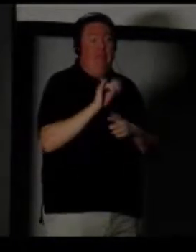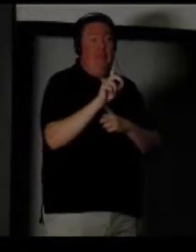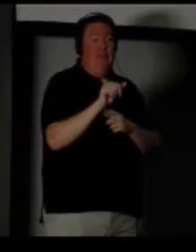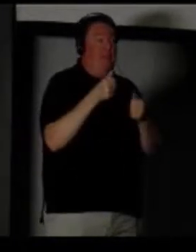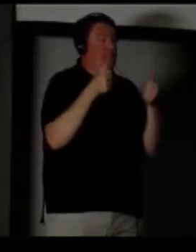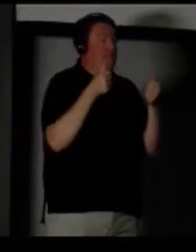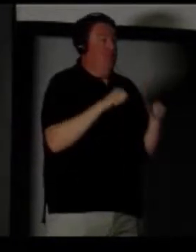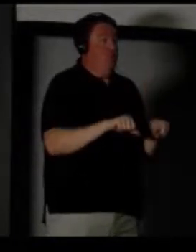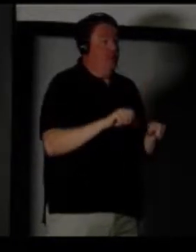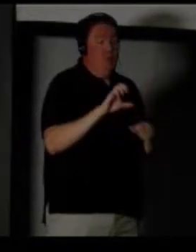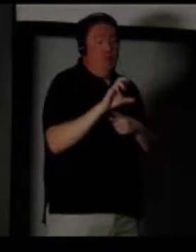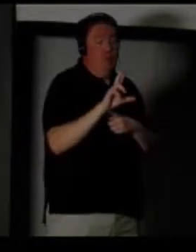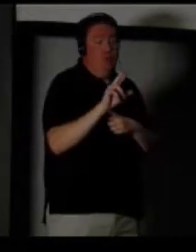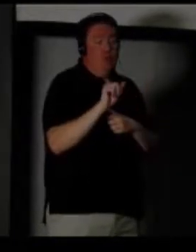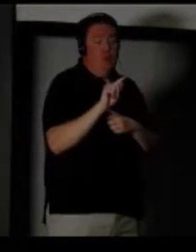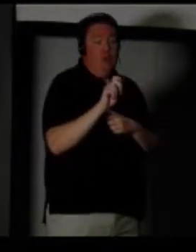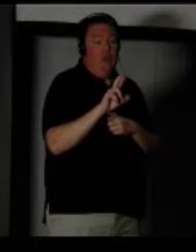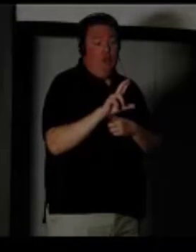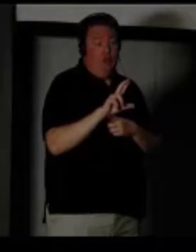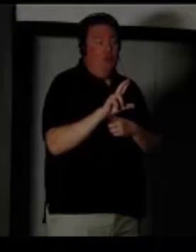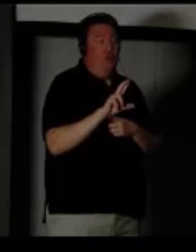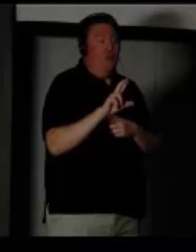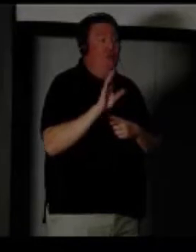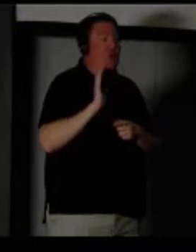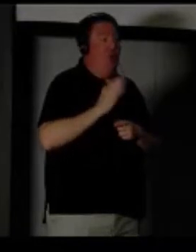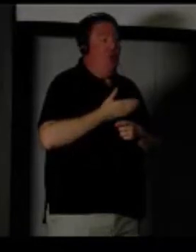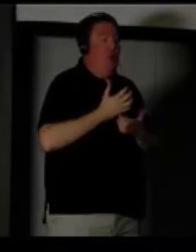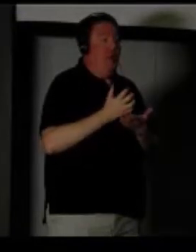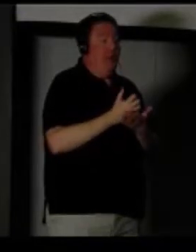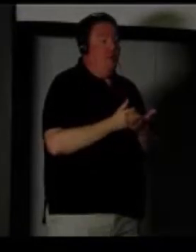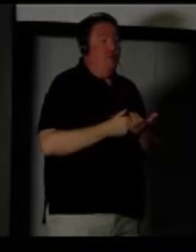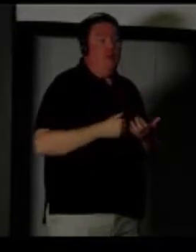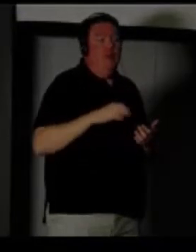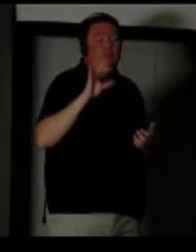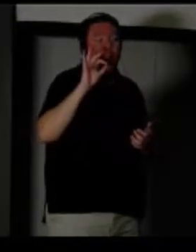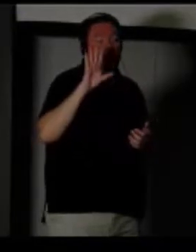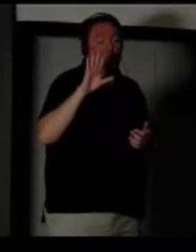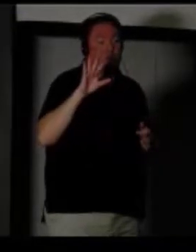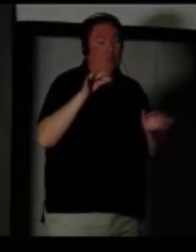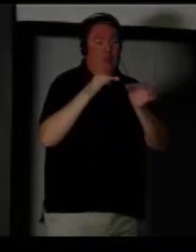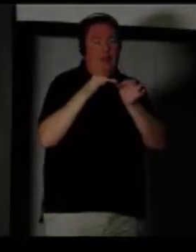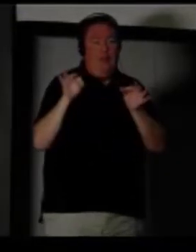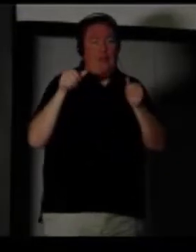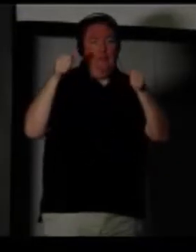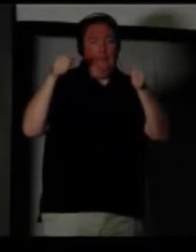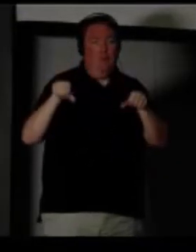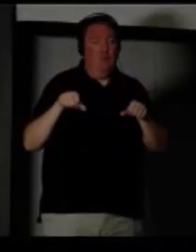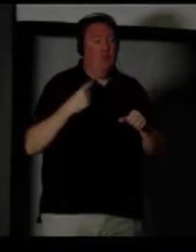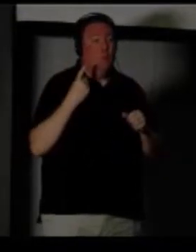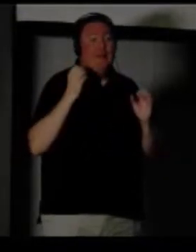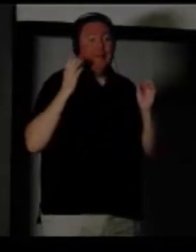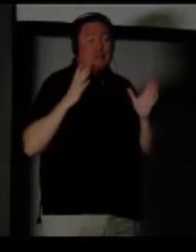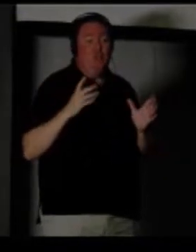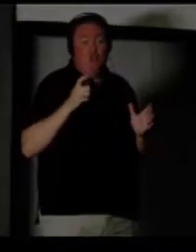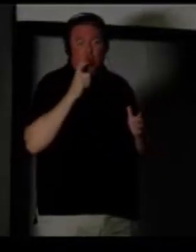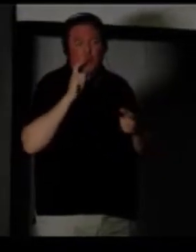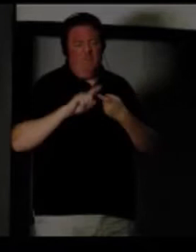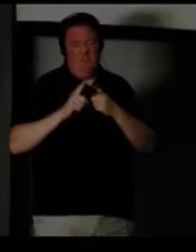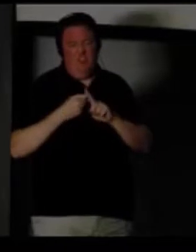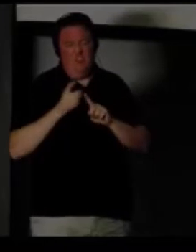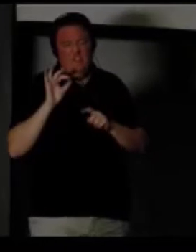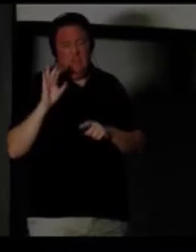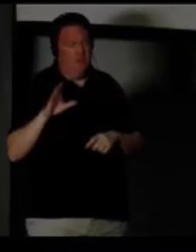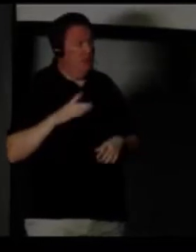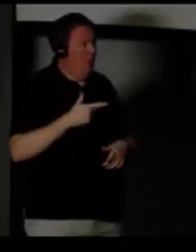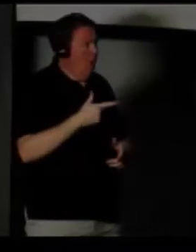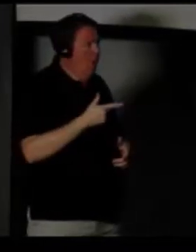the curator in our collection put a link to her Facebook page and heard back immediately from a teacher that she knew who wrote back